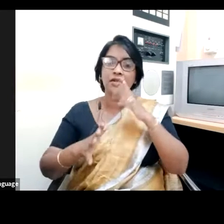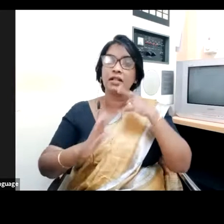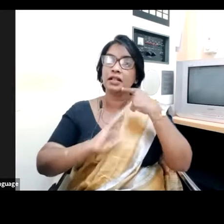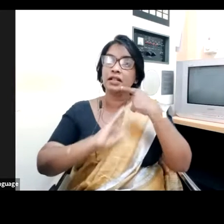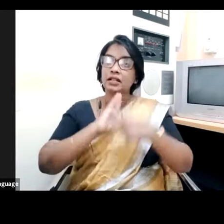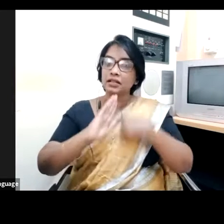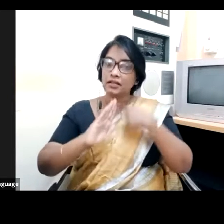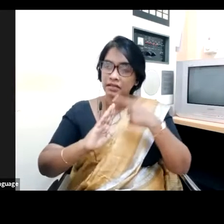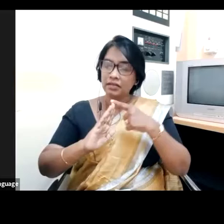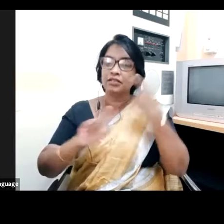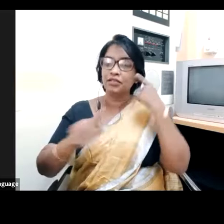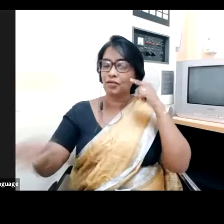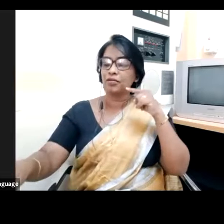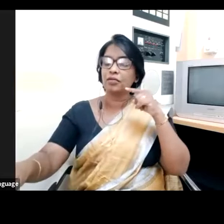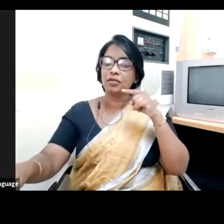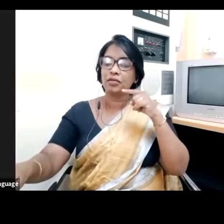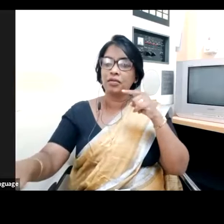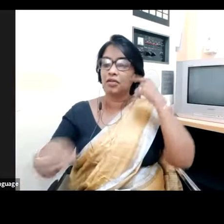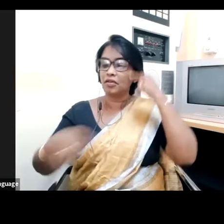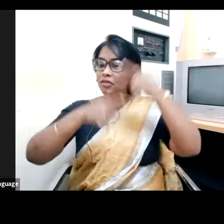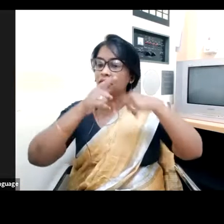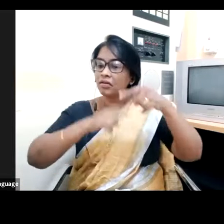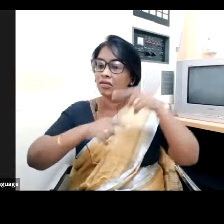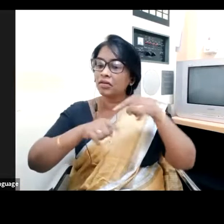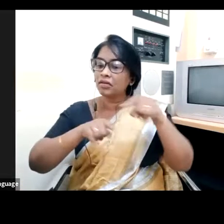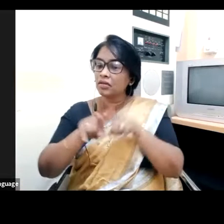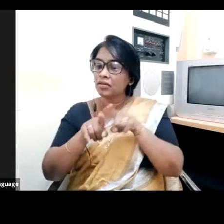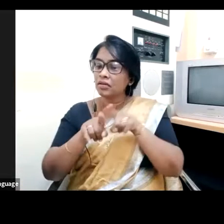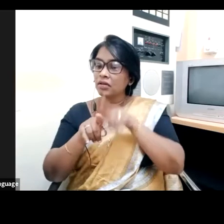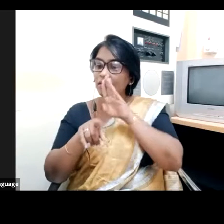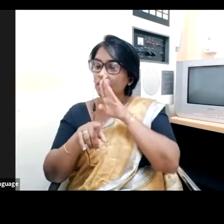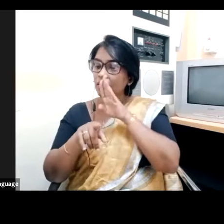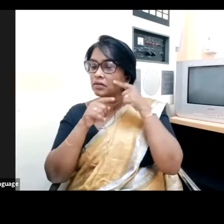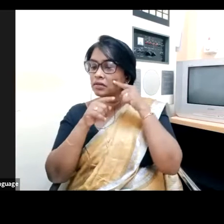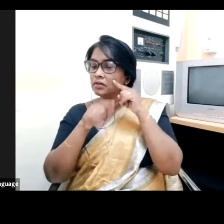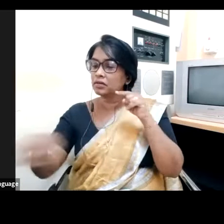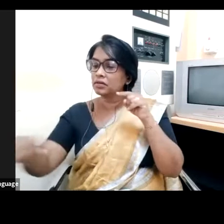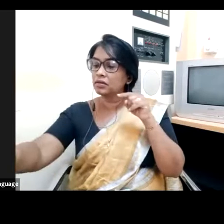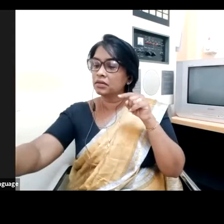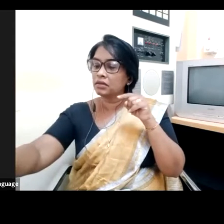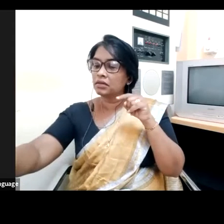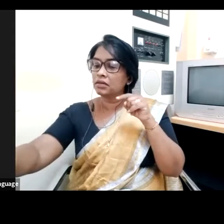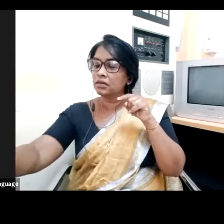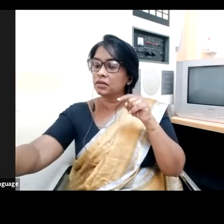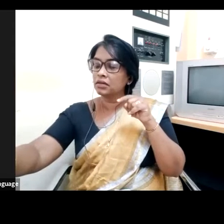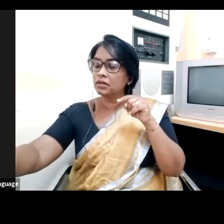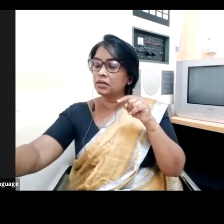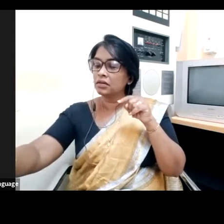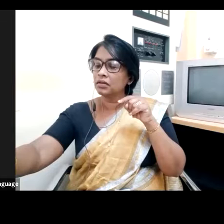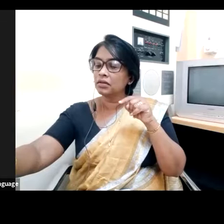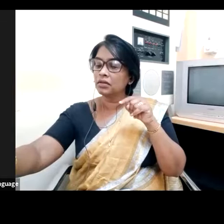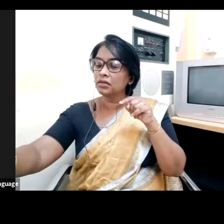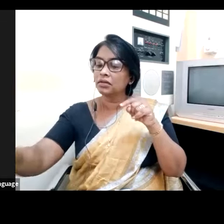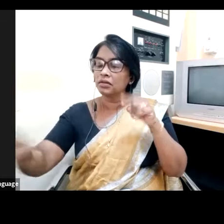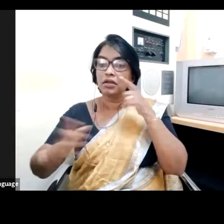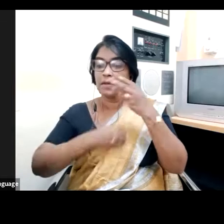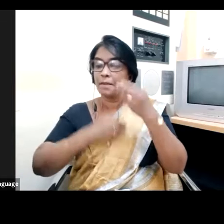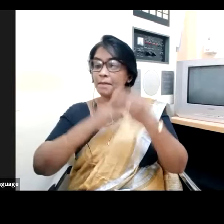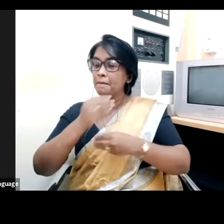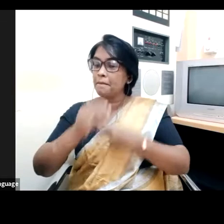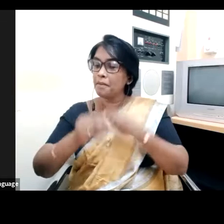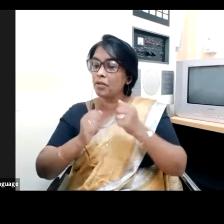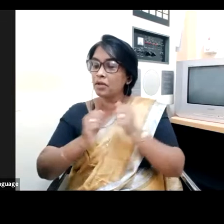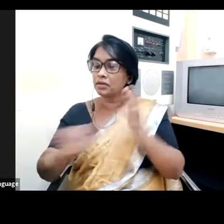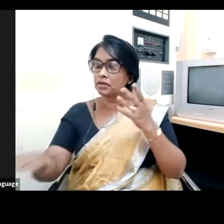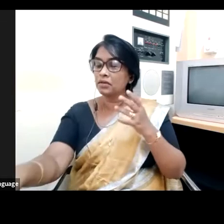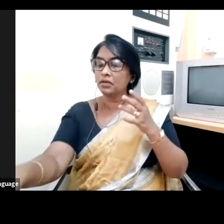Accelerator program, which is engaging over 670 companies in 55 countries. These companies, including